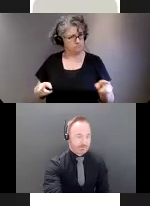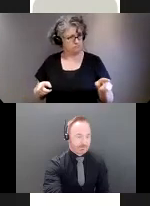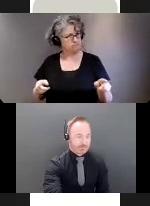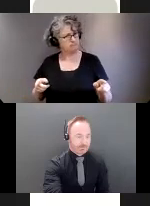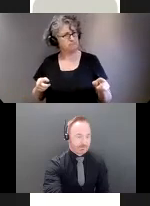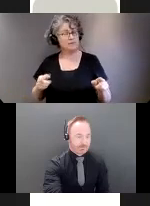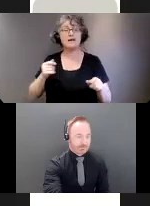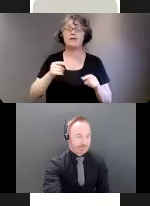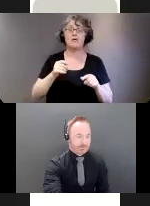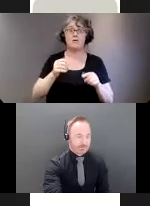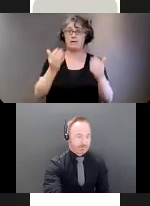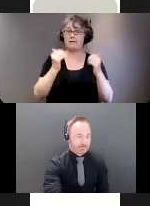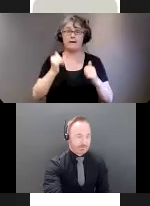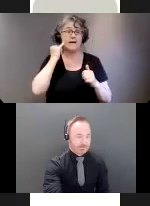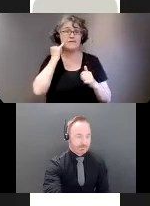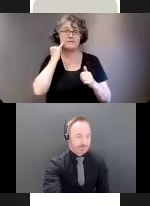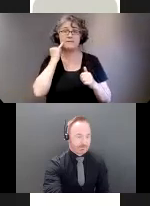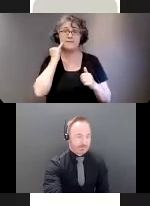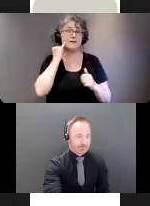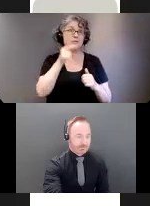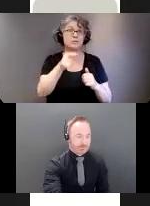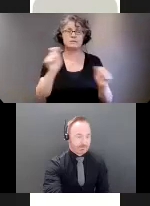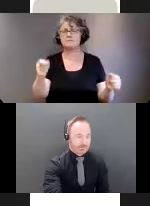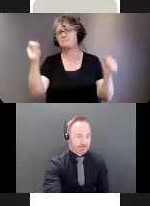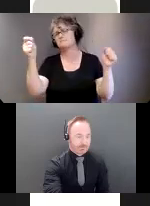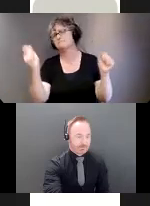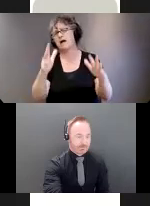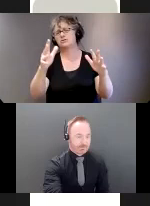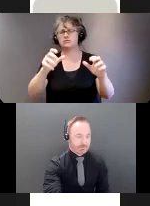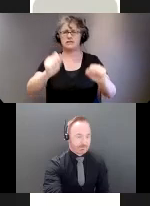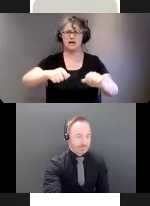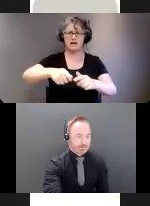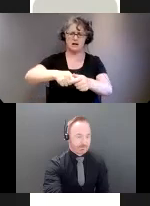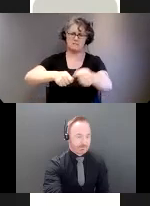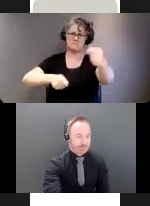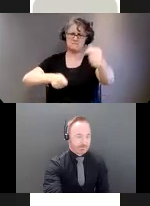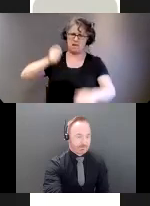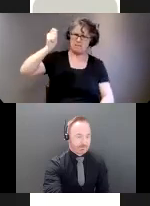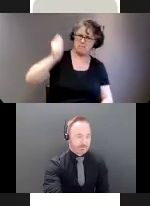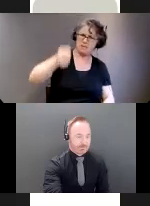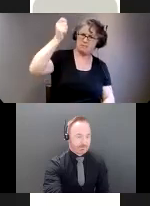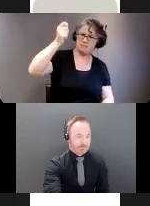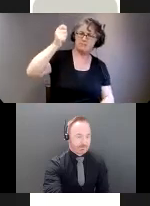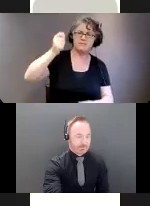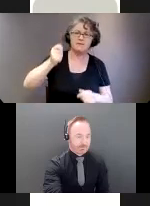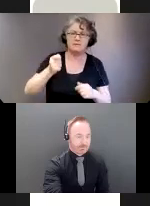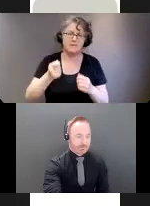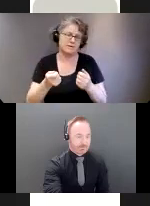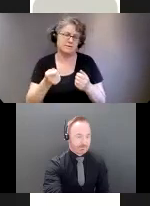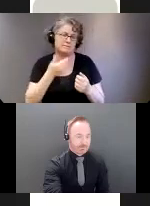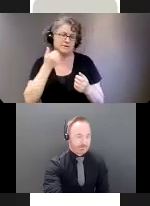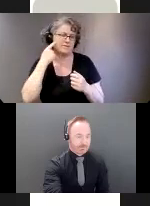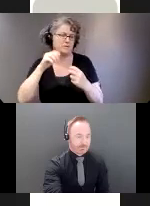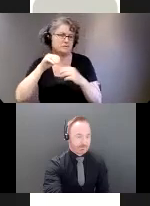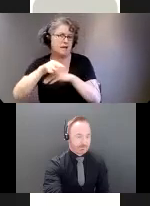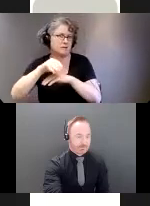magic wand, this is kind of for more so an ongoing or more in-depth, perhaps a counseling session, but what